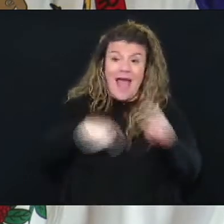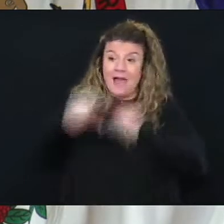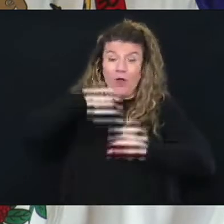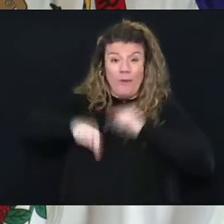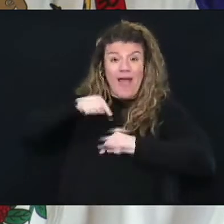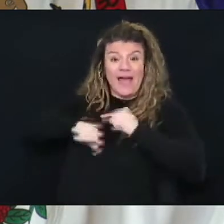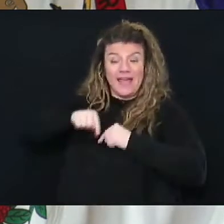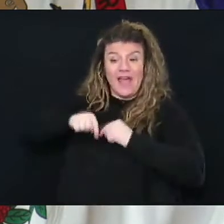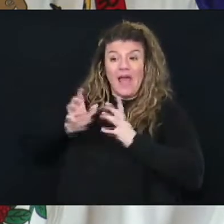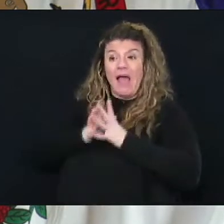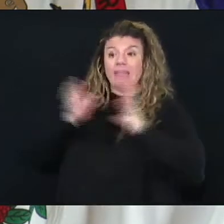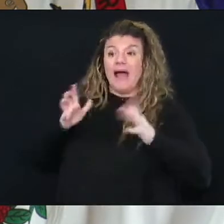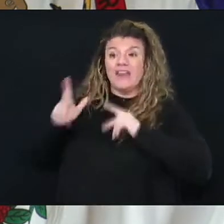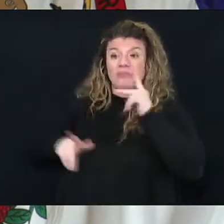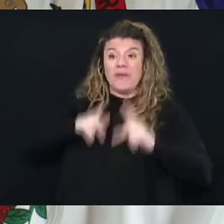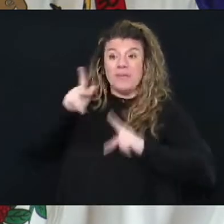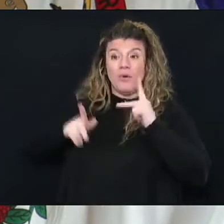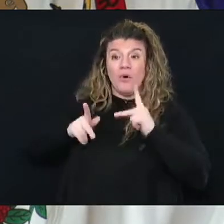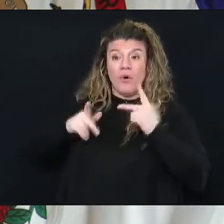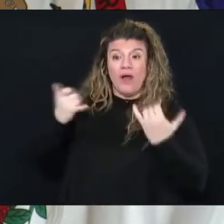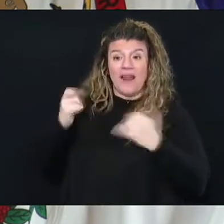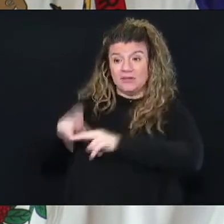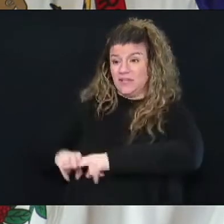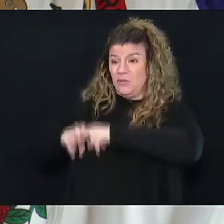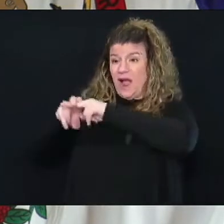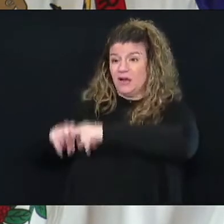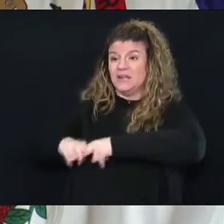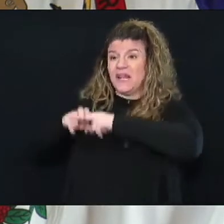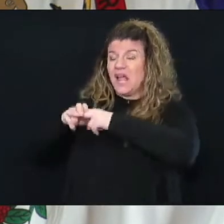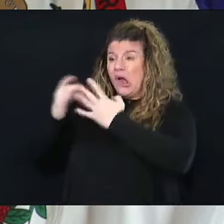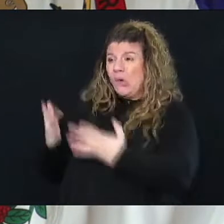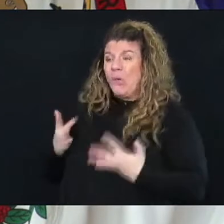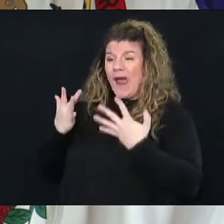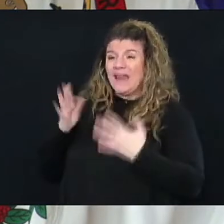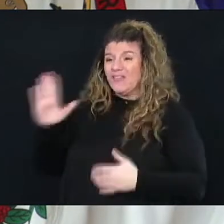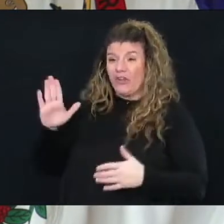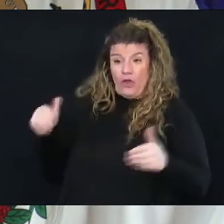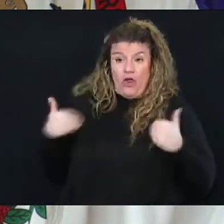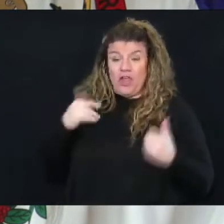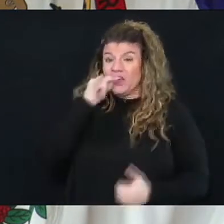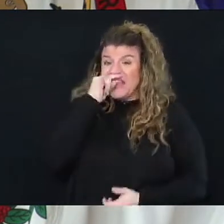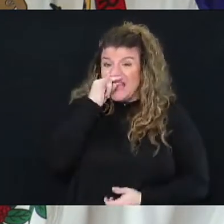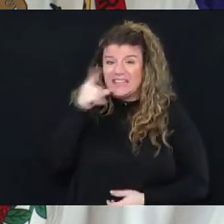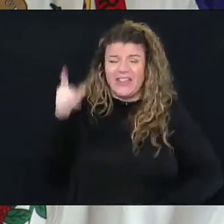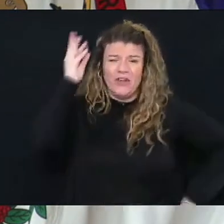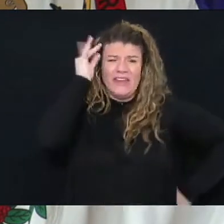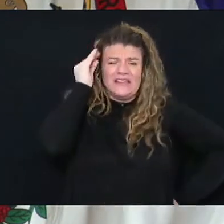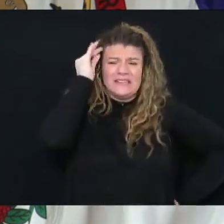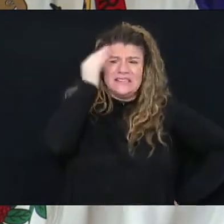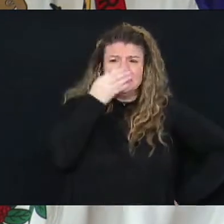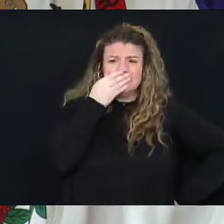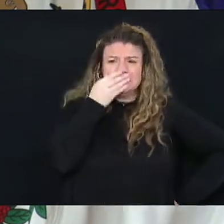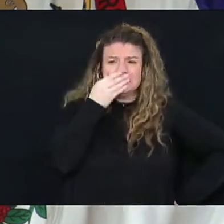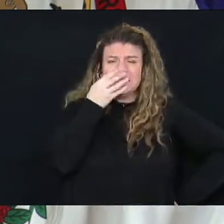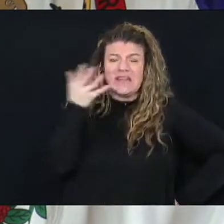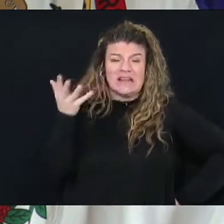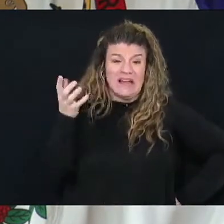this. A lot of folks are probably sitting on the sidelines, with their younger kids thinking